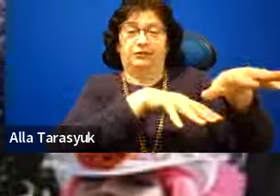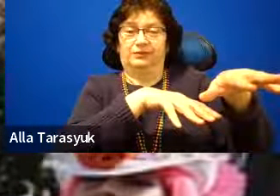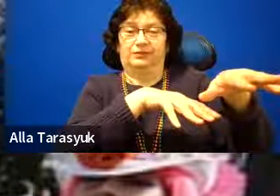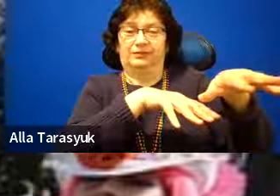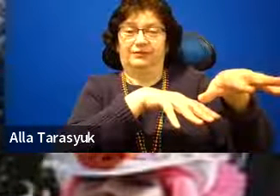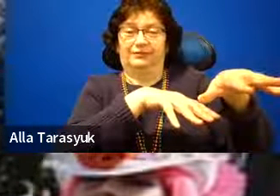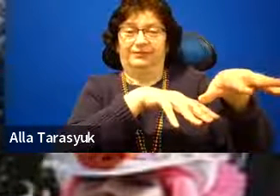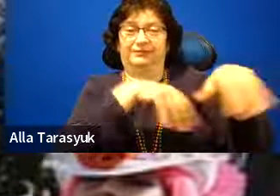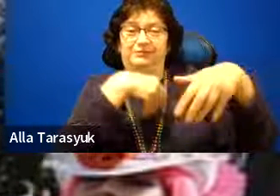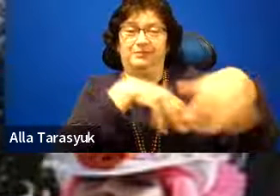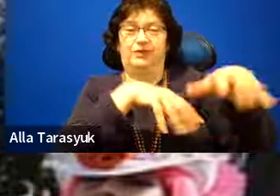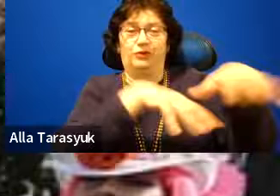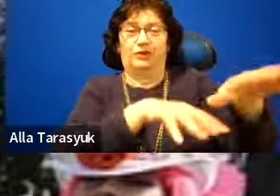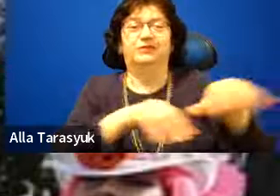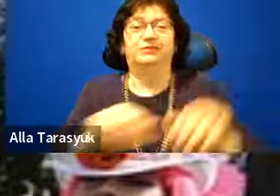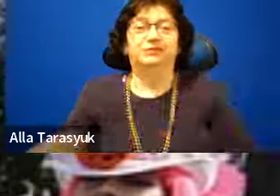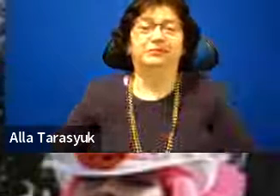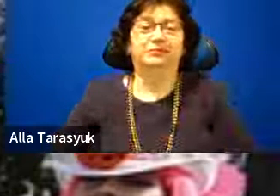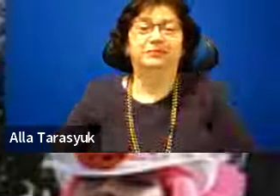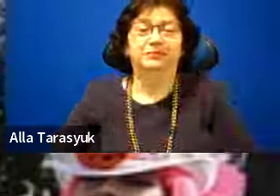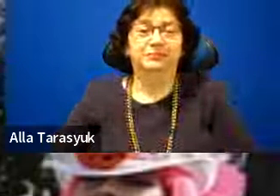Like they're marching, parade.